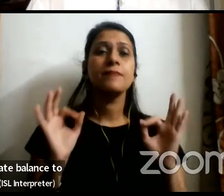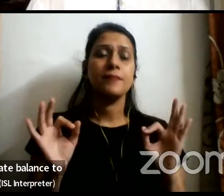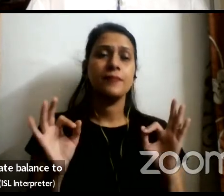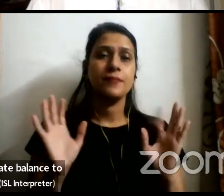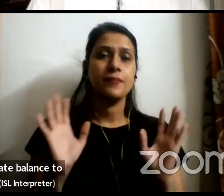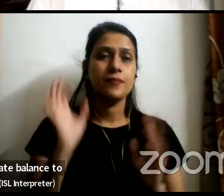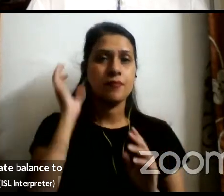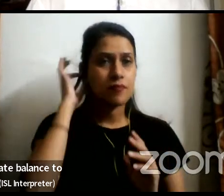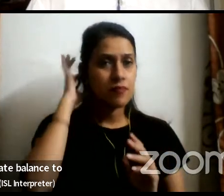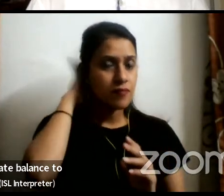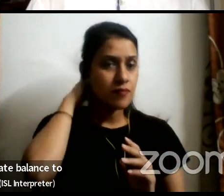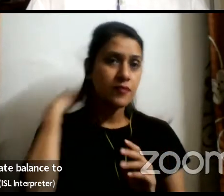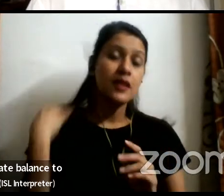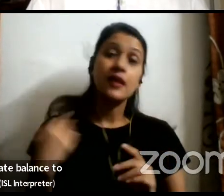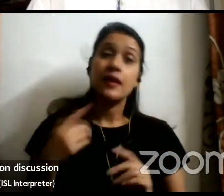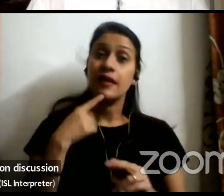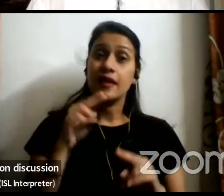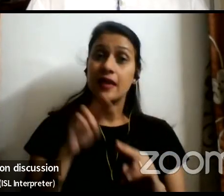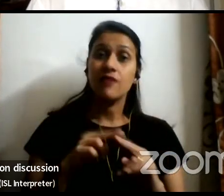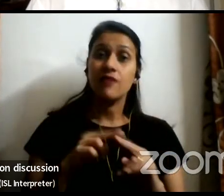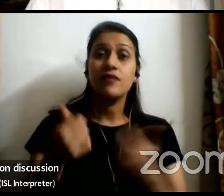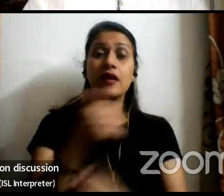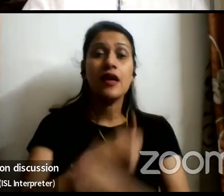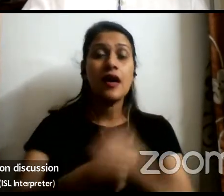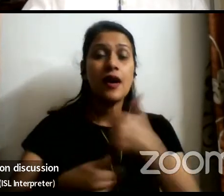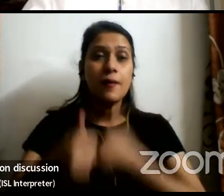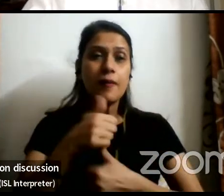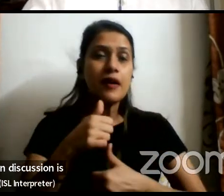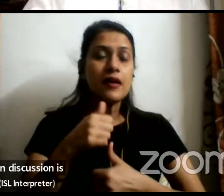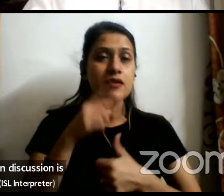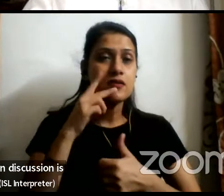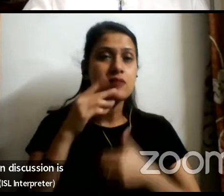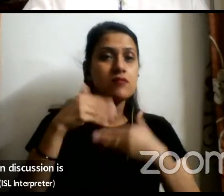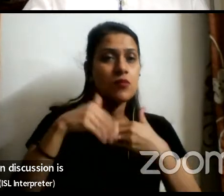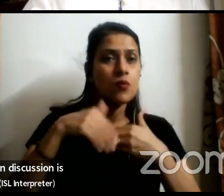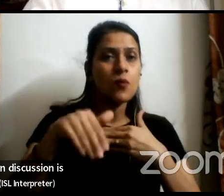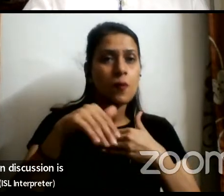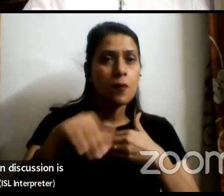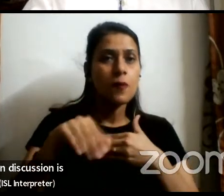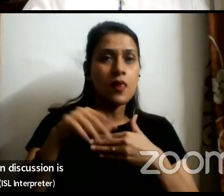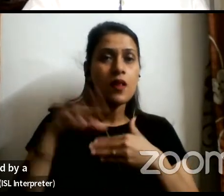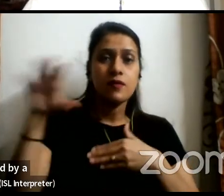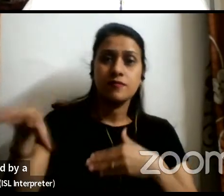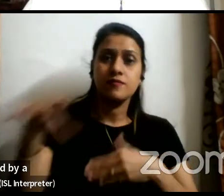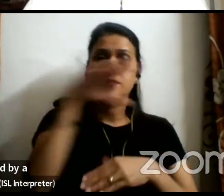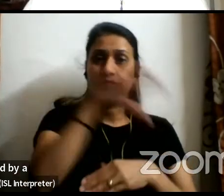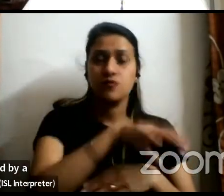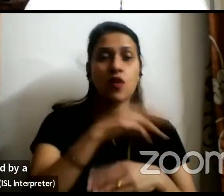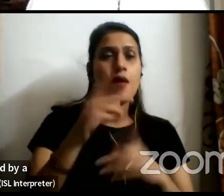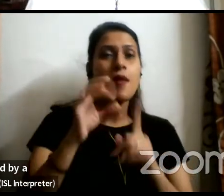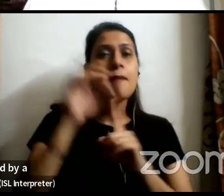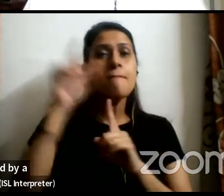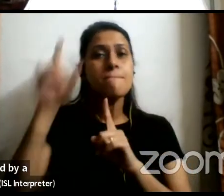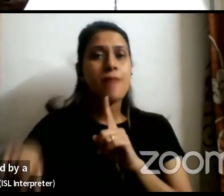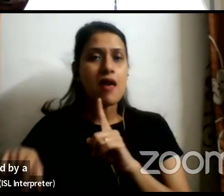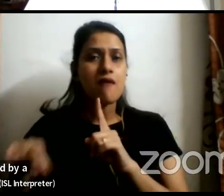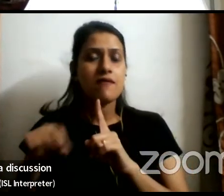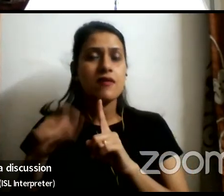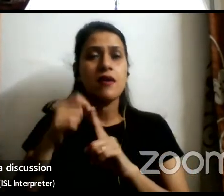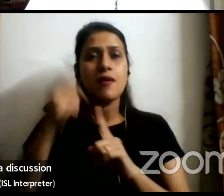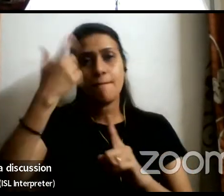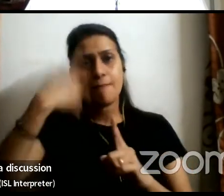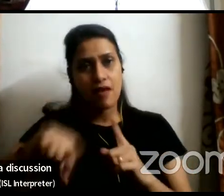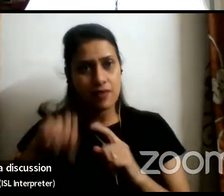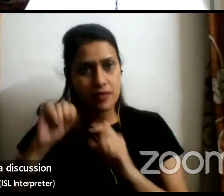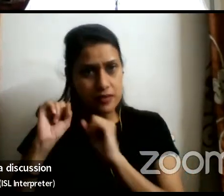see if the competition discussion is going to be equally bolstered by a discussion on privacy and data protection as